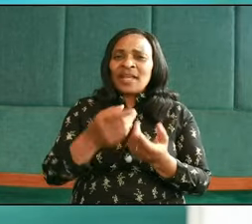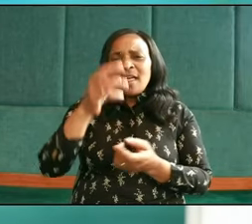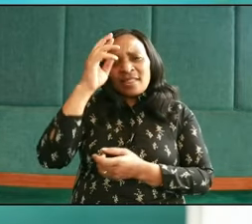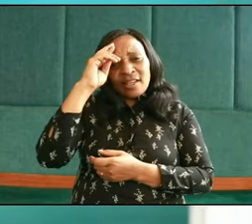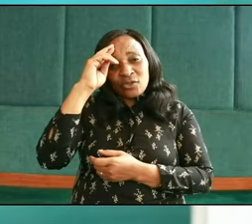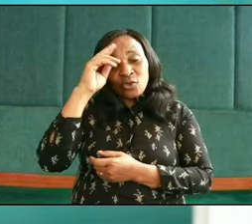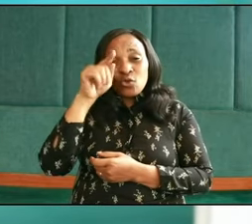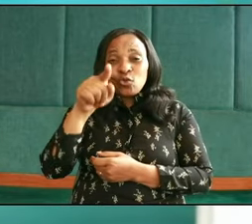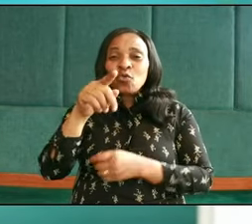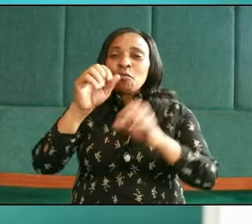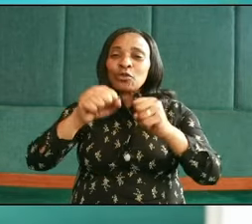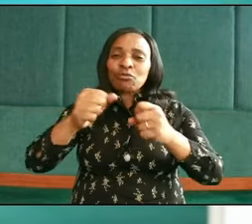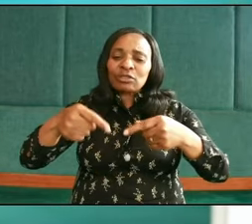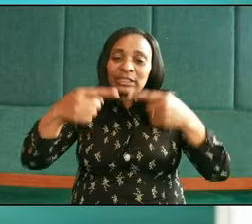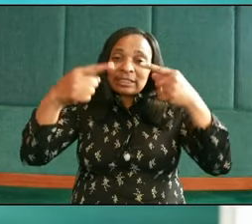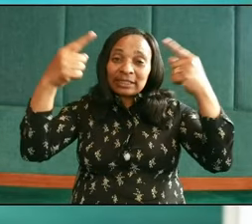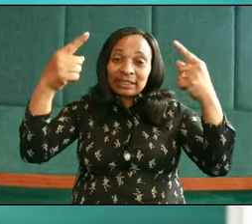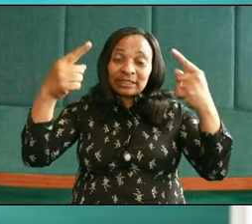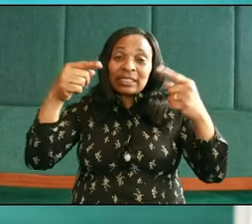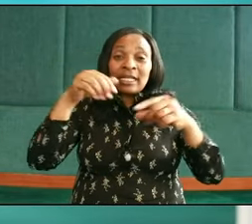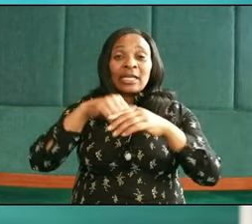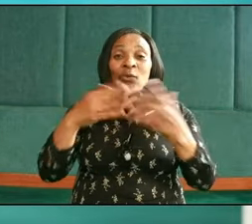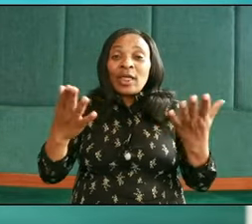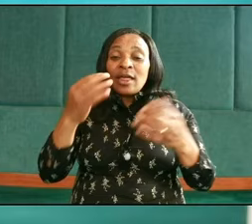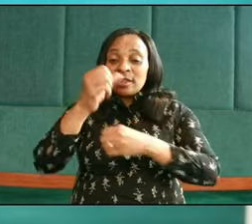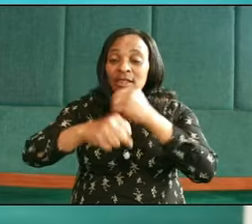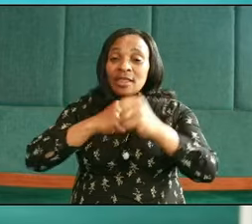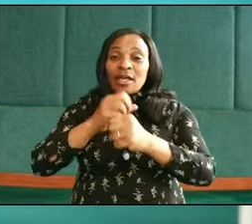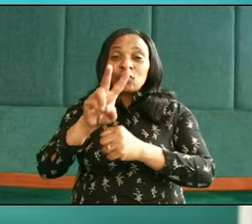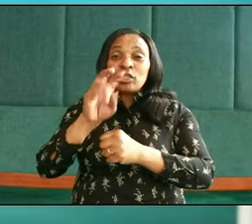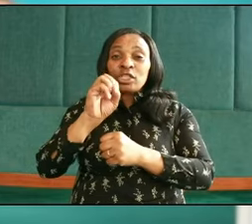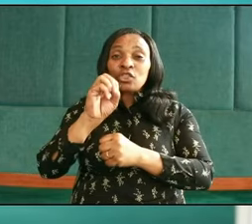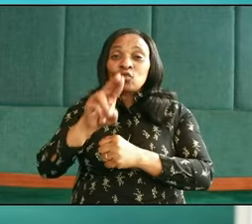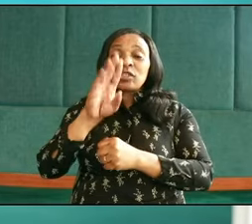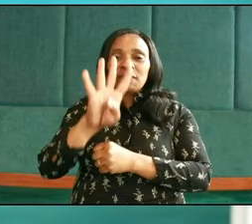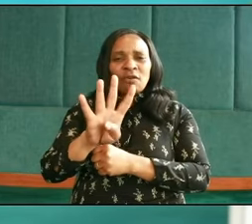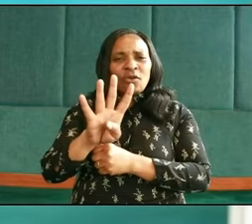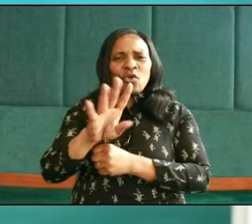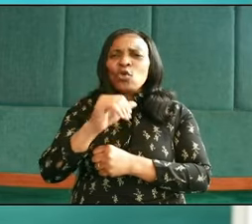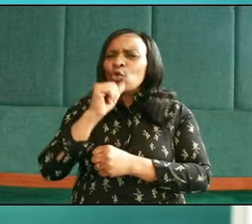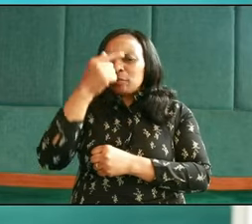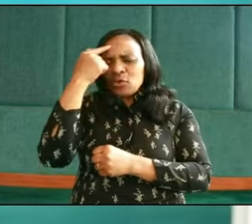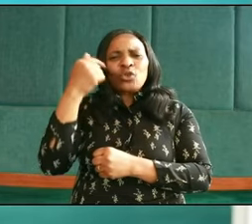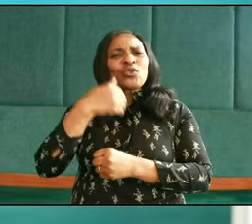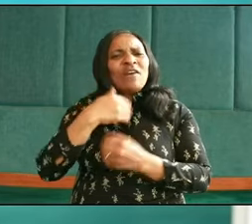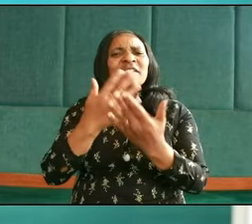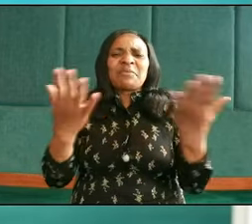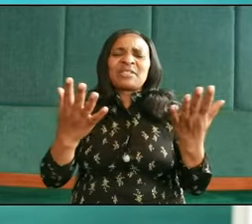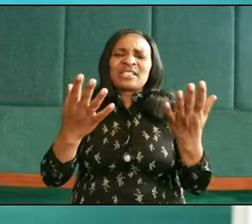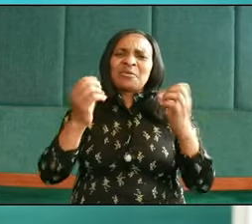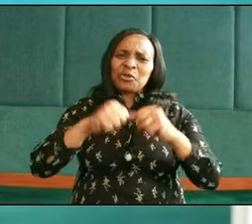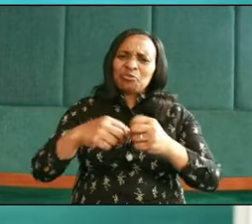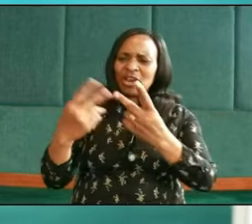you will be able to succeed in 2024 is not because you have something that you